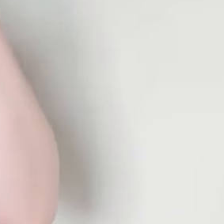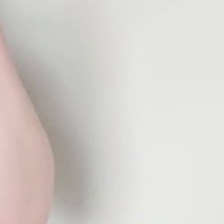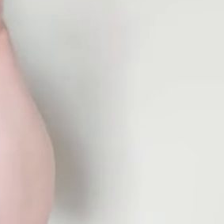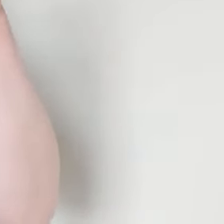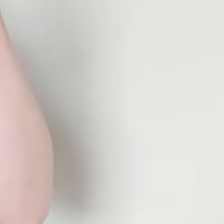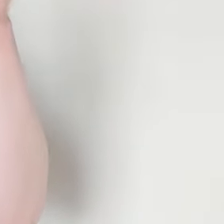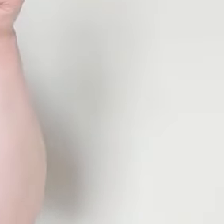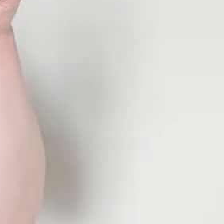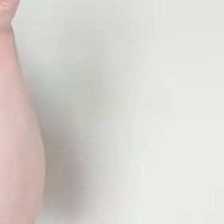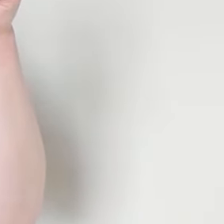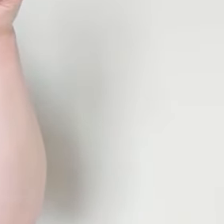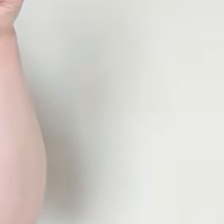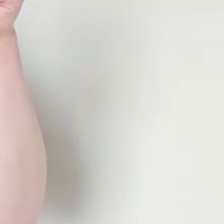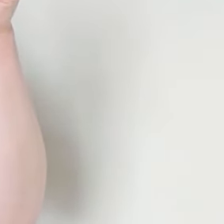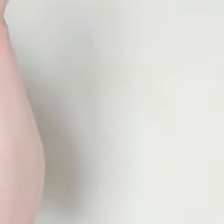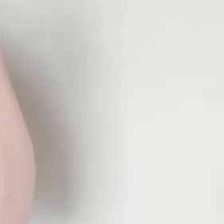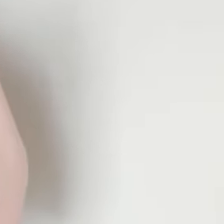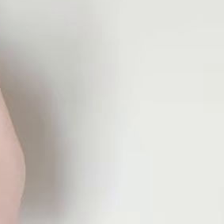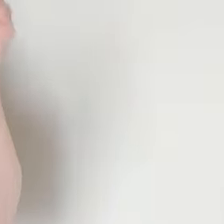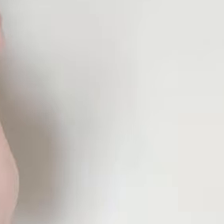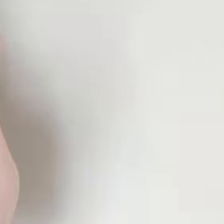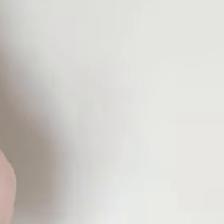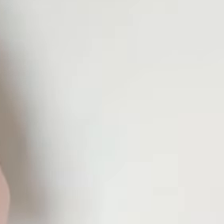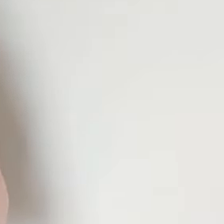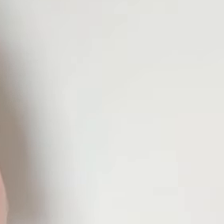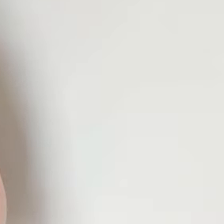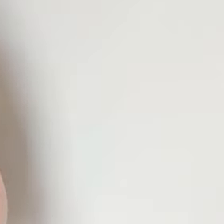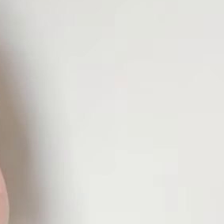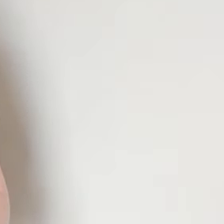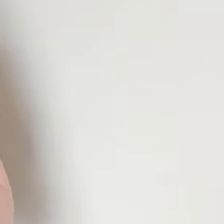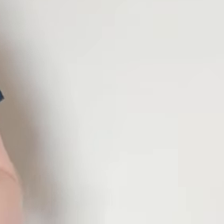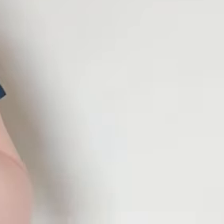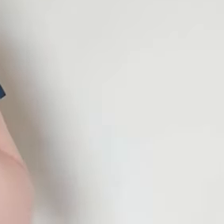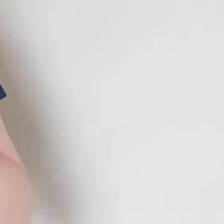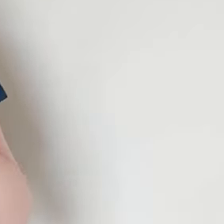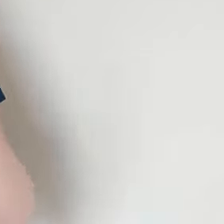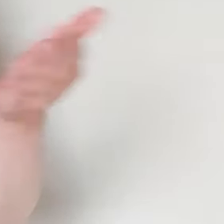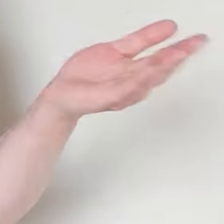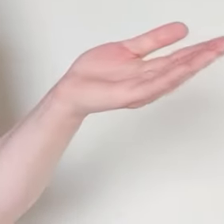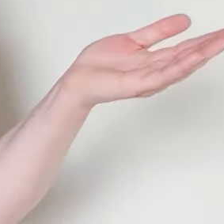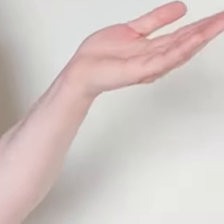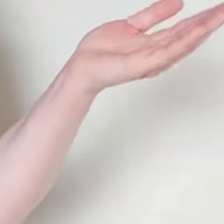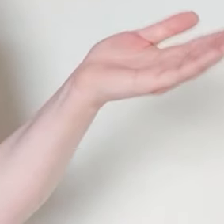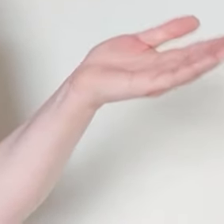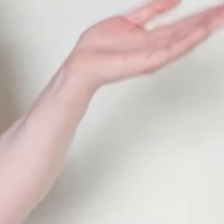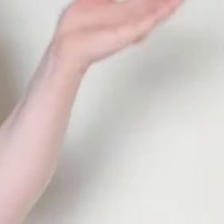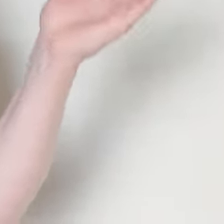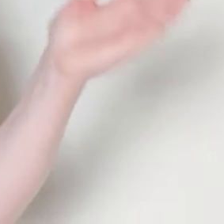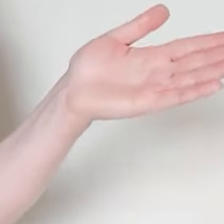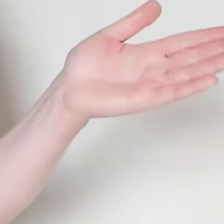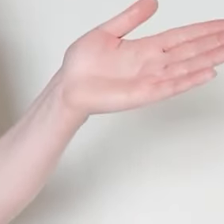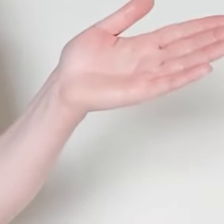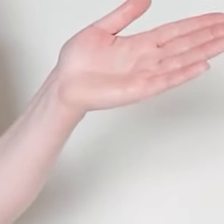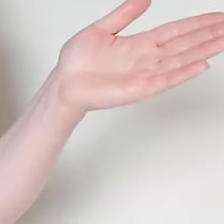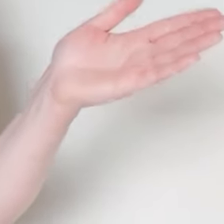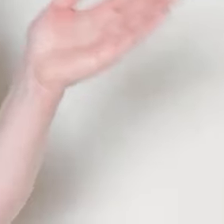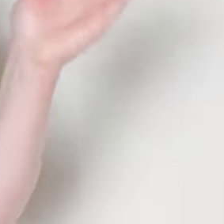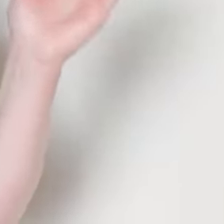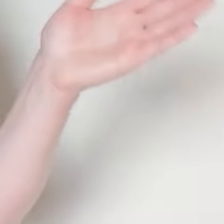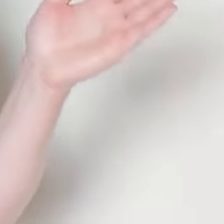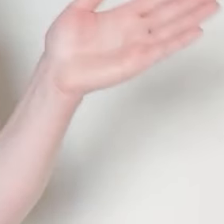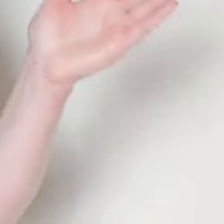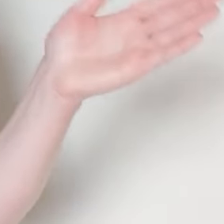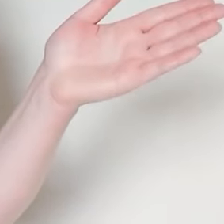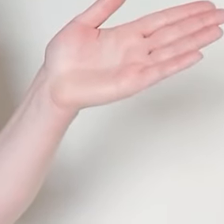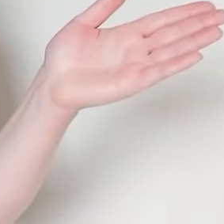one big difference. Jesus was a man who never did anything wrong.